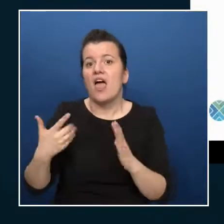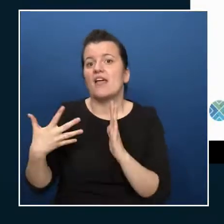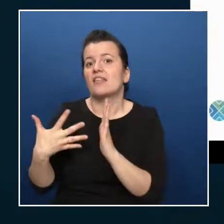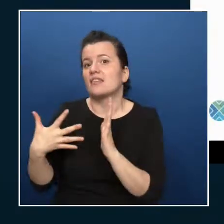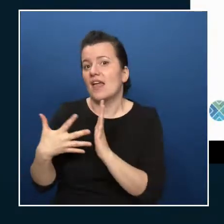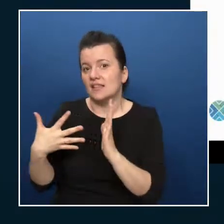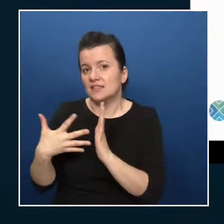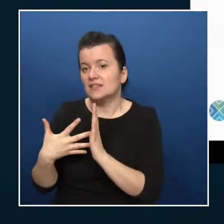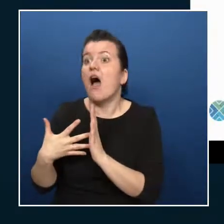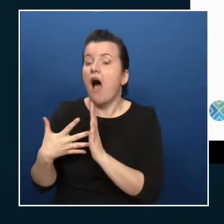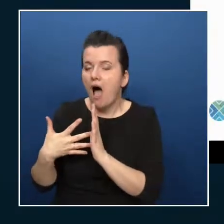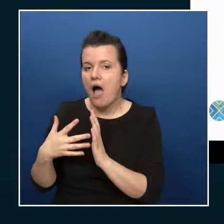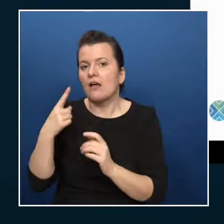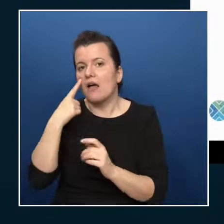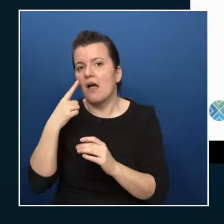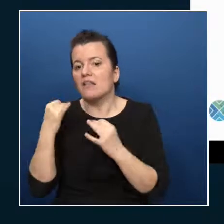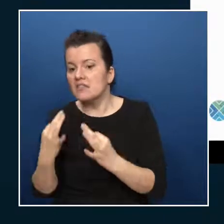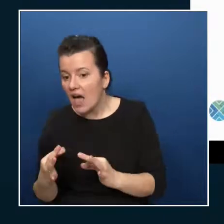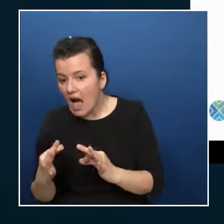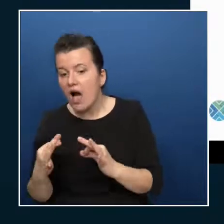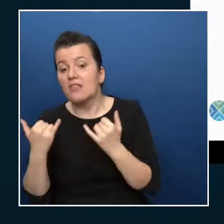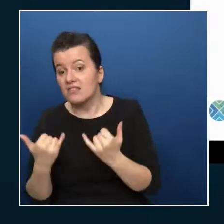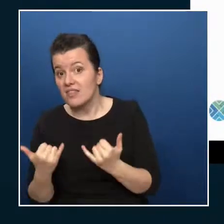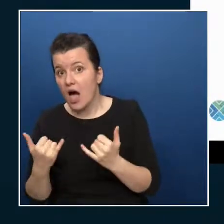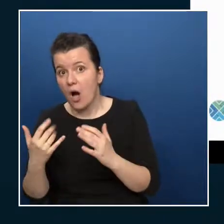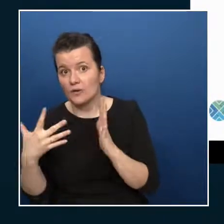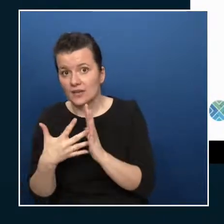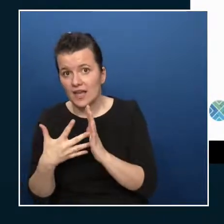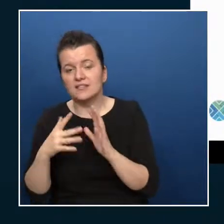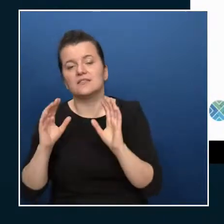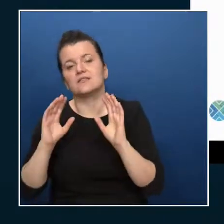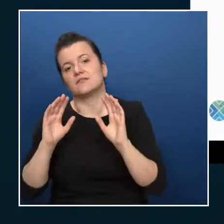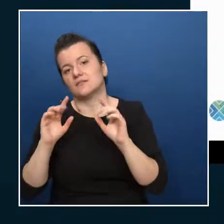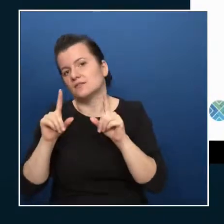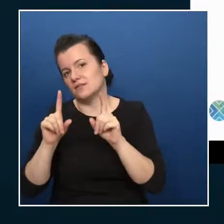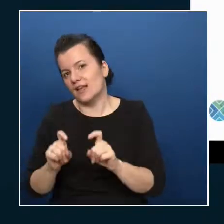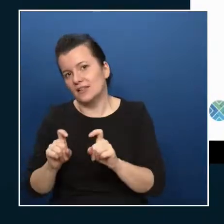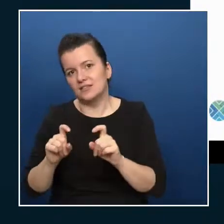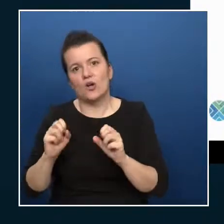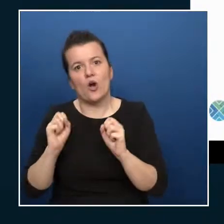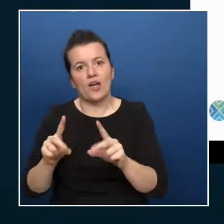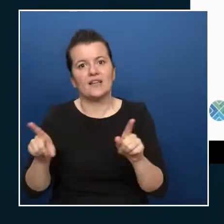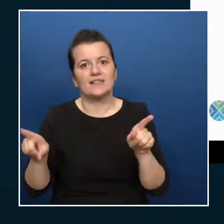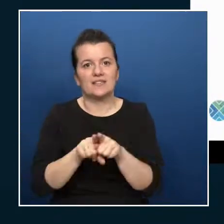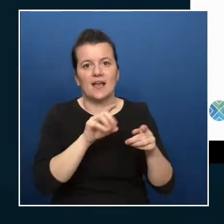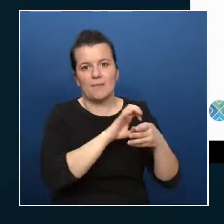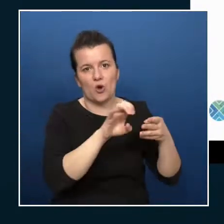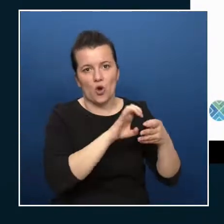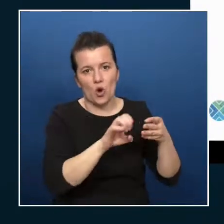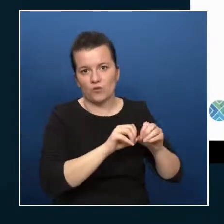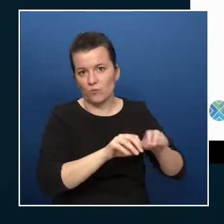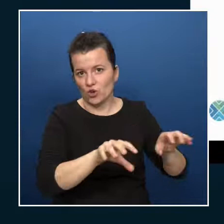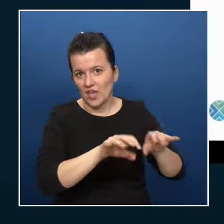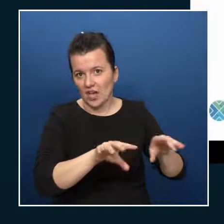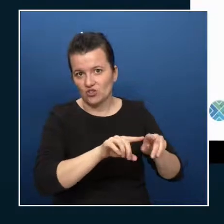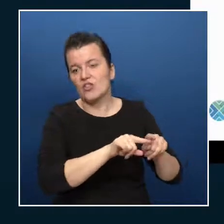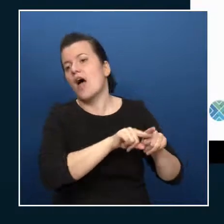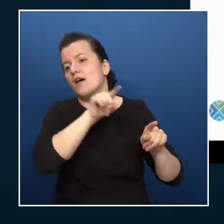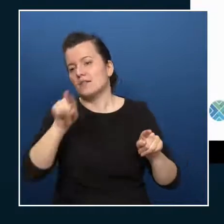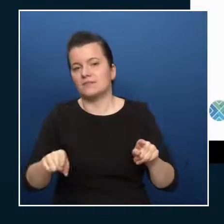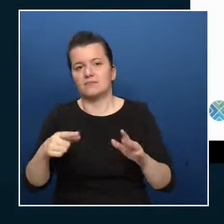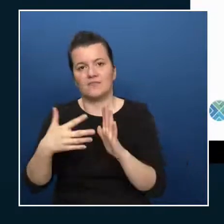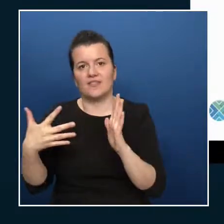you need a certain test environment. You just deploy that based on the same code you use in production. So you have like a